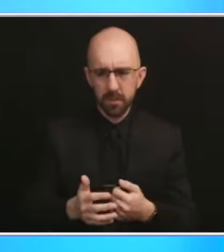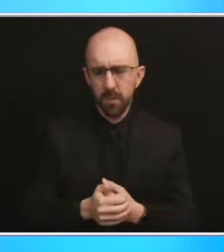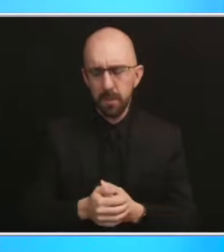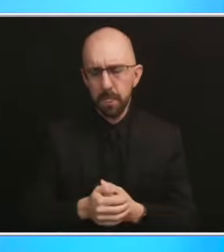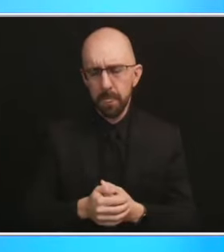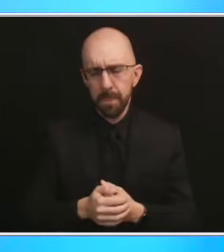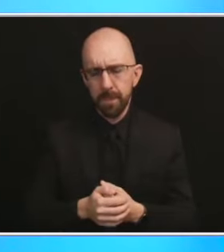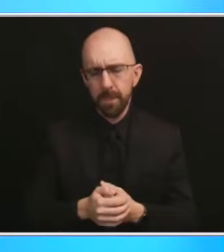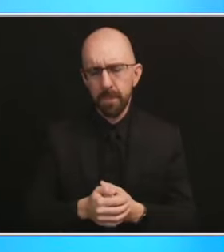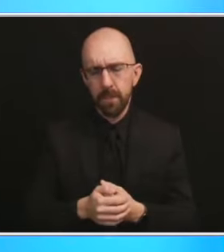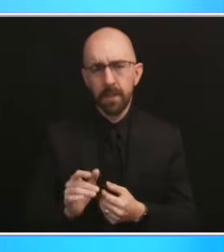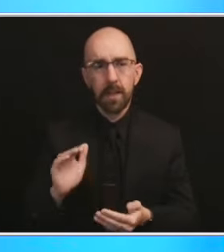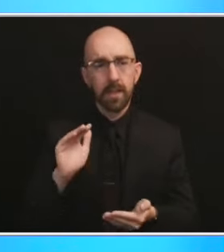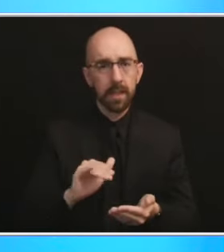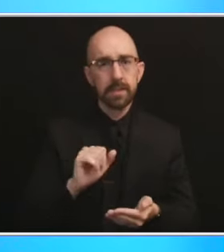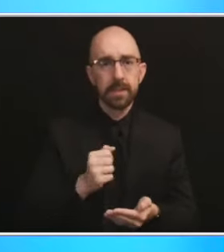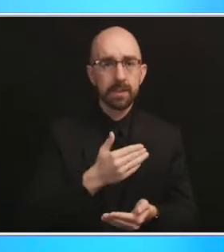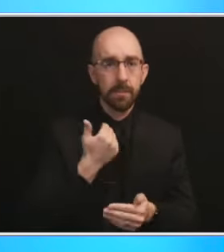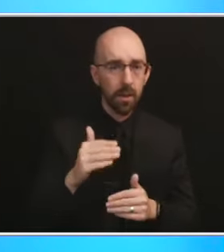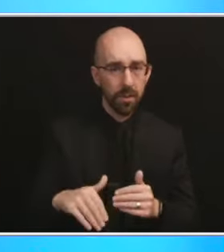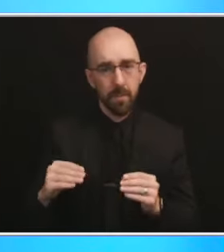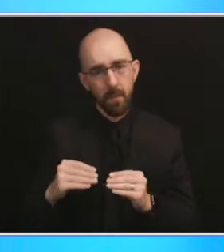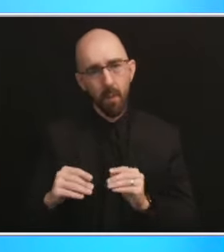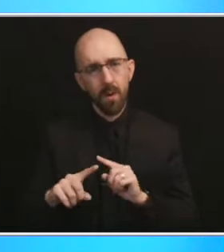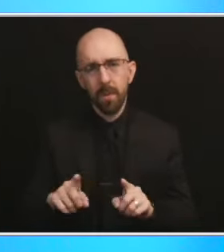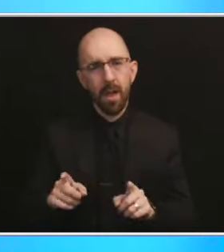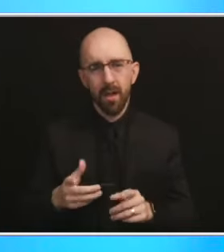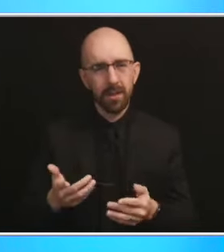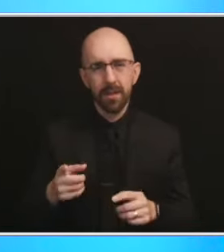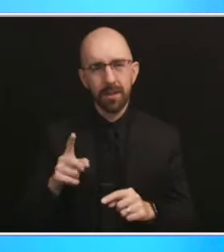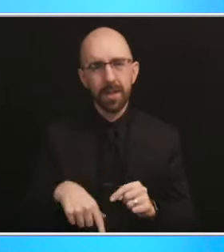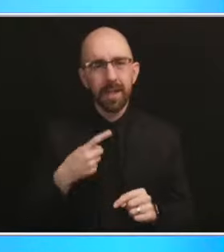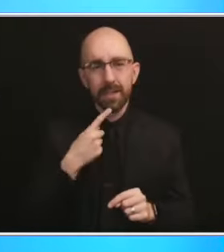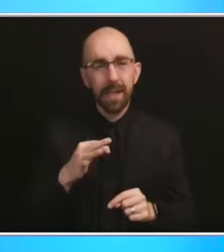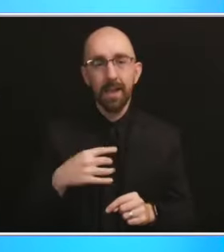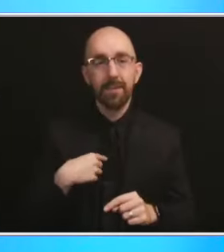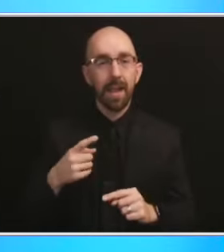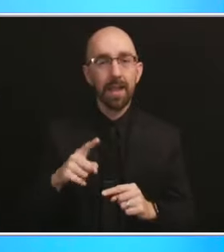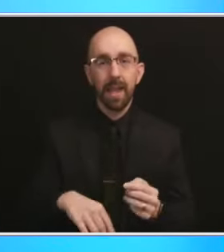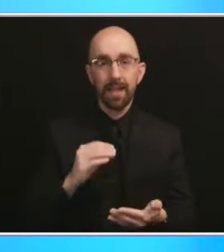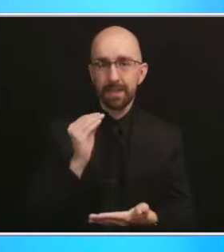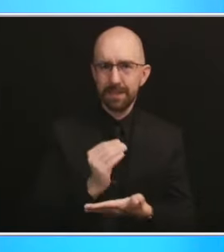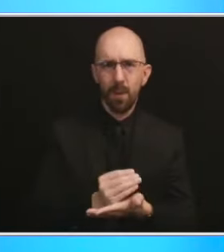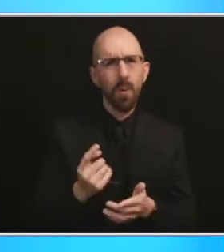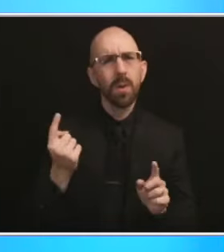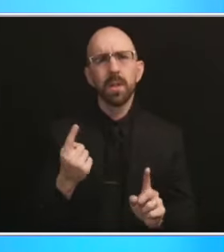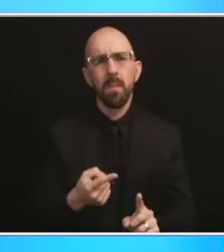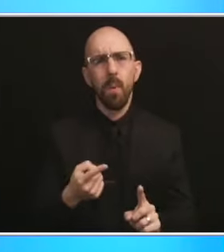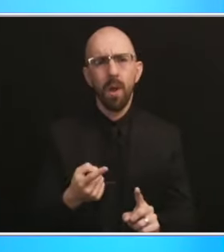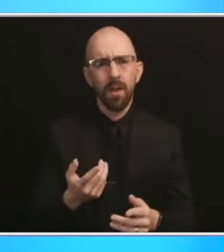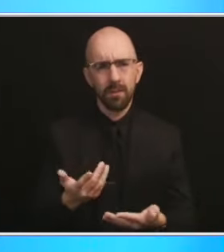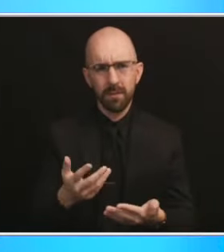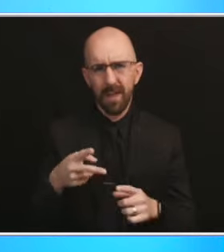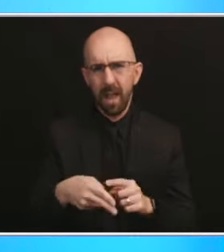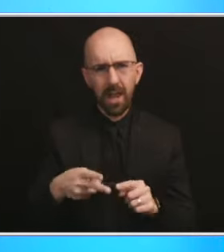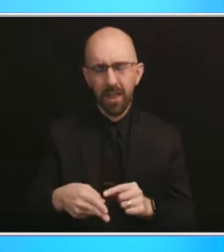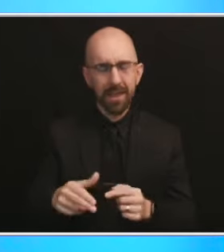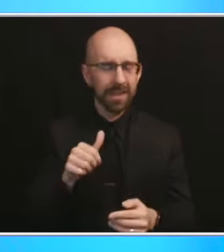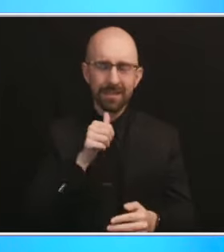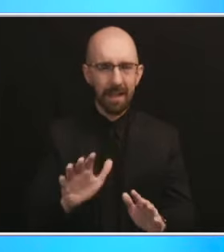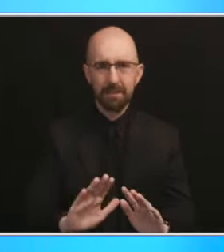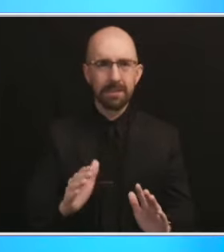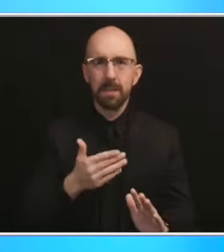Less is better than more, but you don't, you can't say, if I can't go to 0, what's the point of cutting down? I think that's not the best way